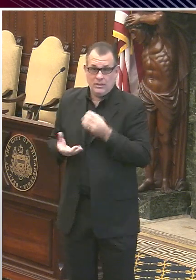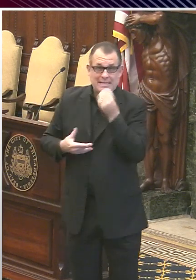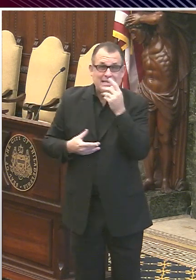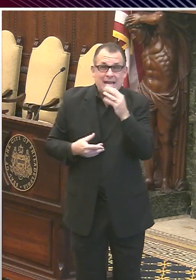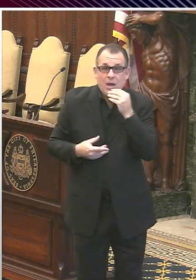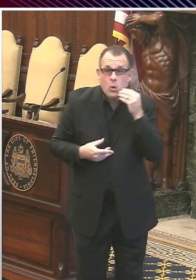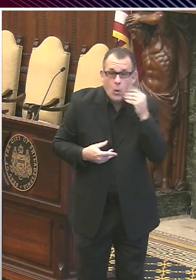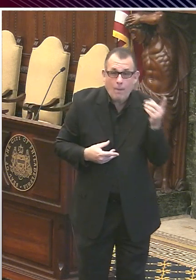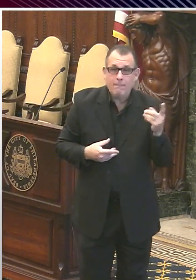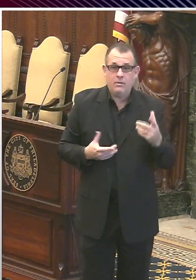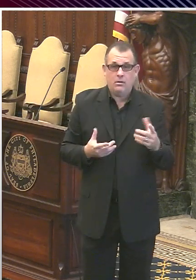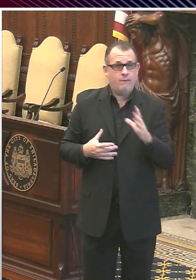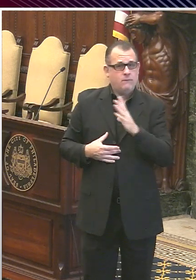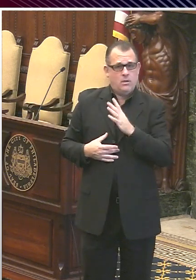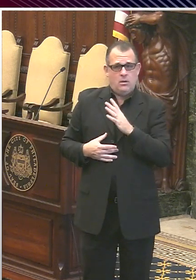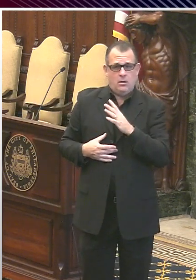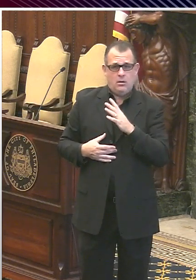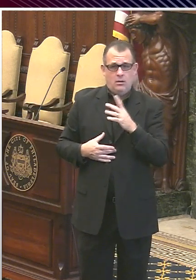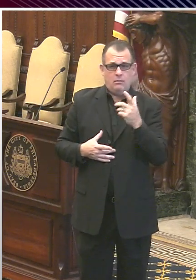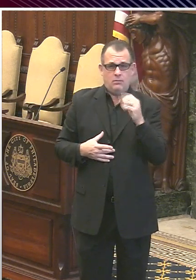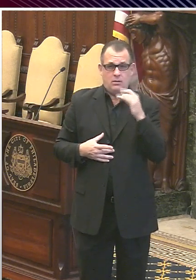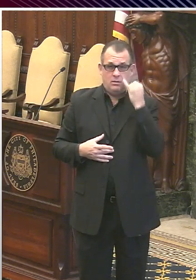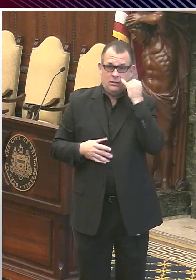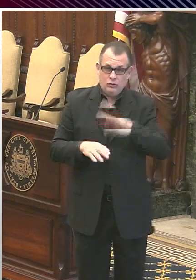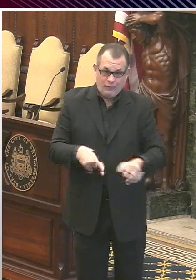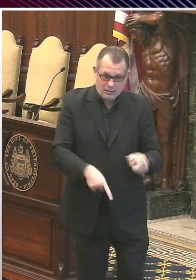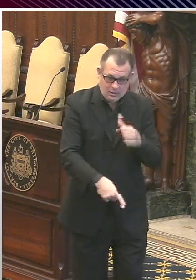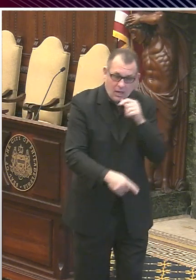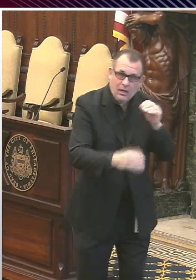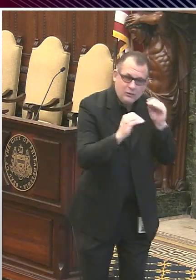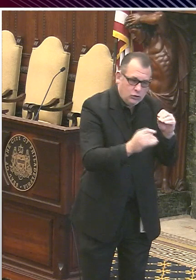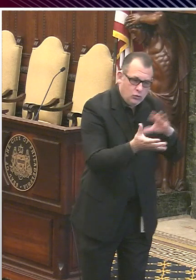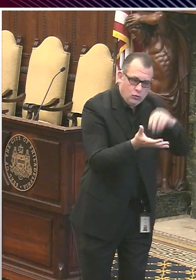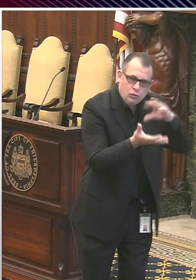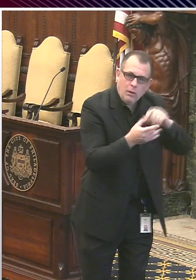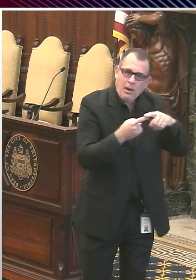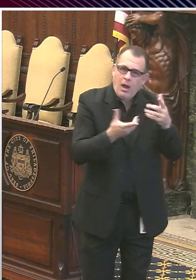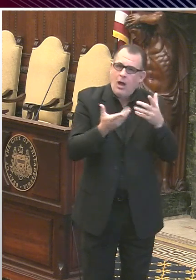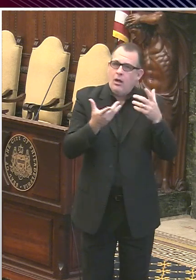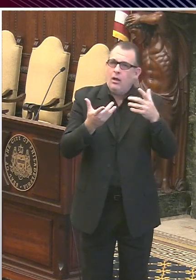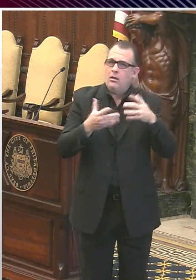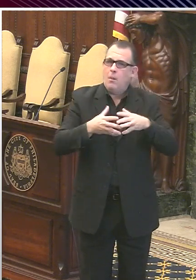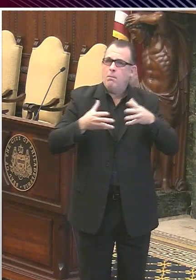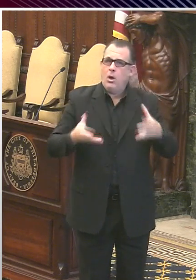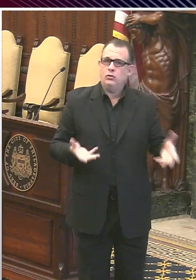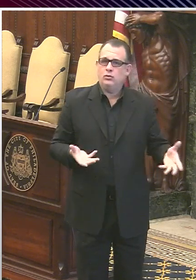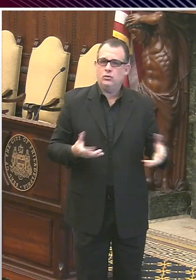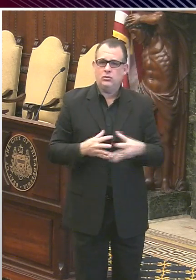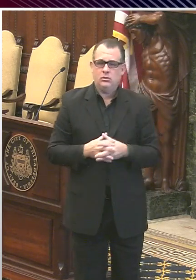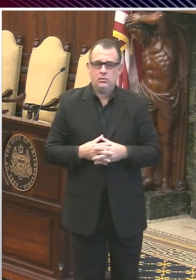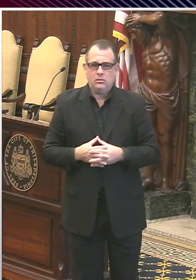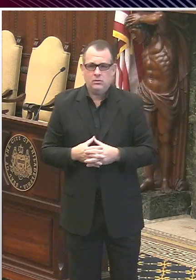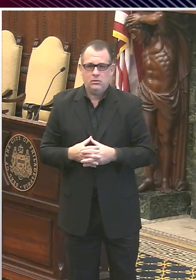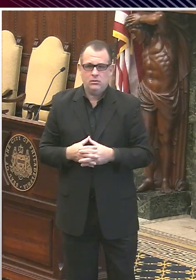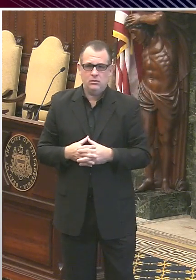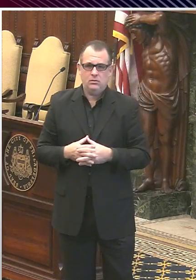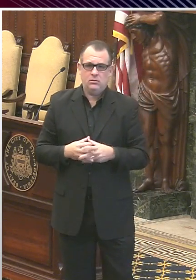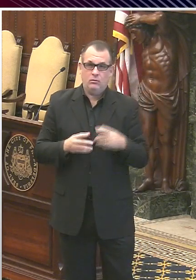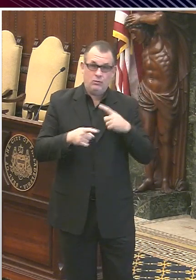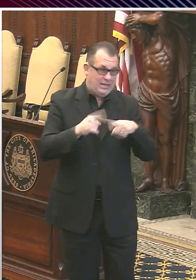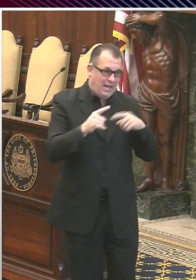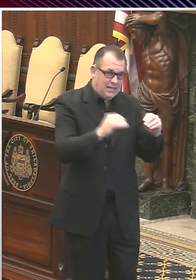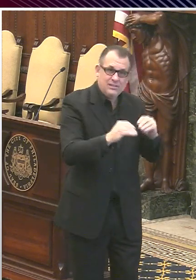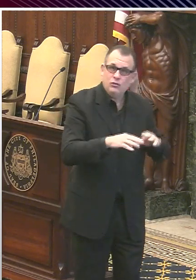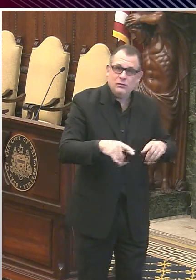educated. We also know that our essential workers, like medical staff, need childcare so that they can work. And we have the example now